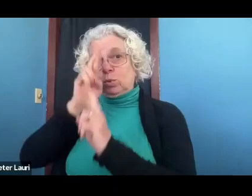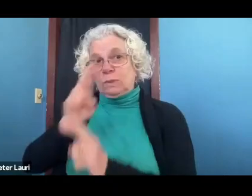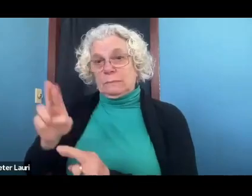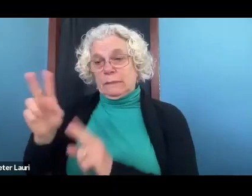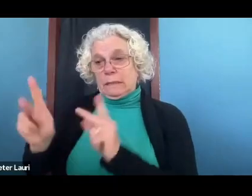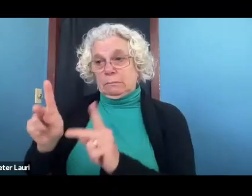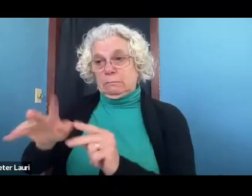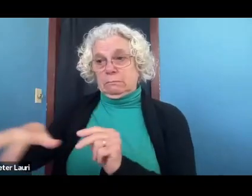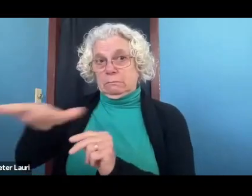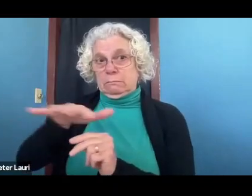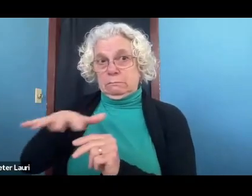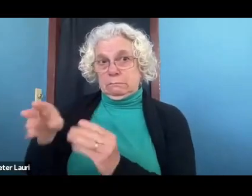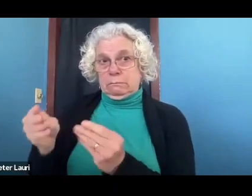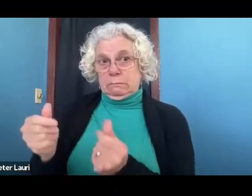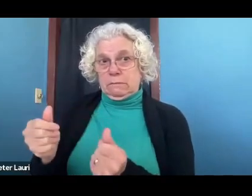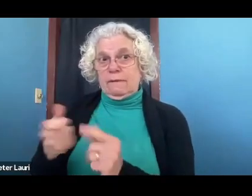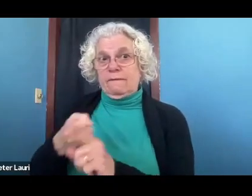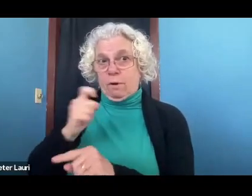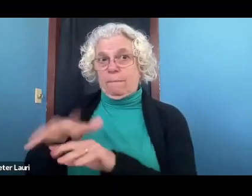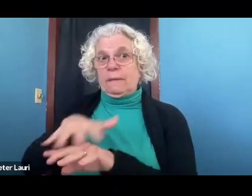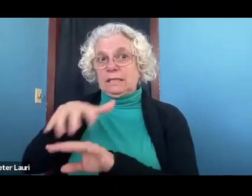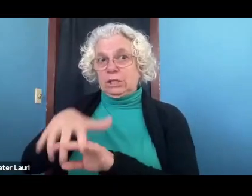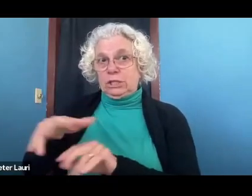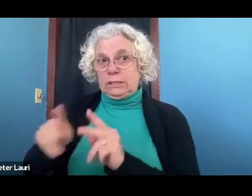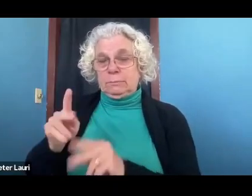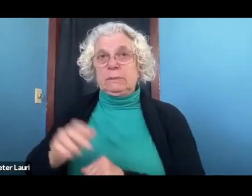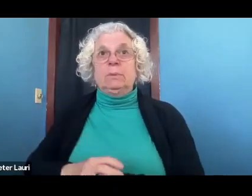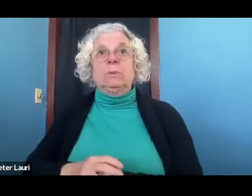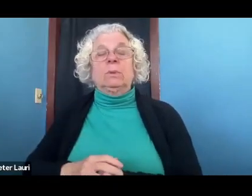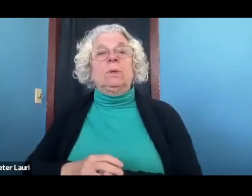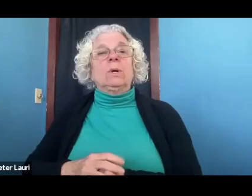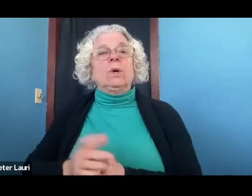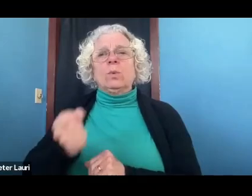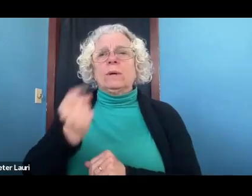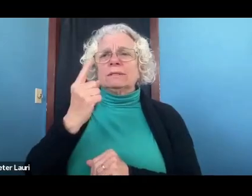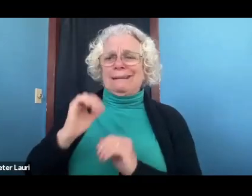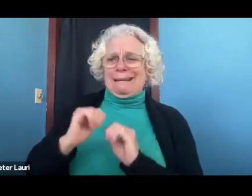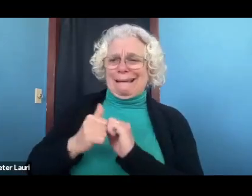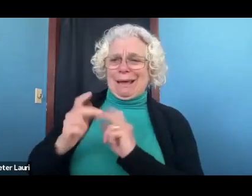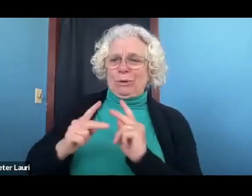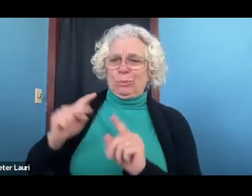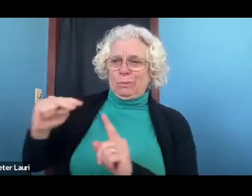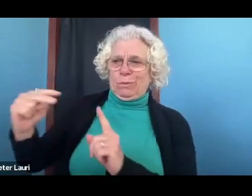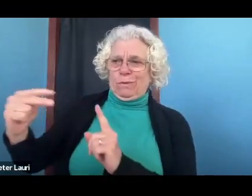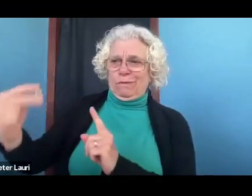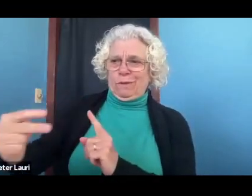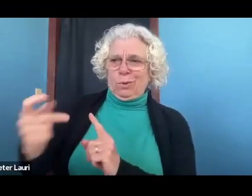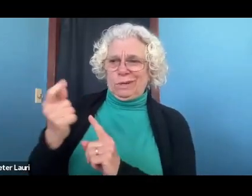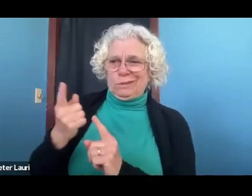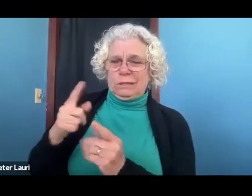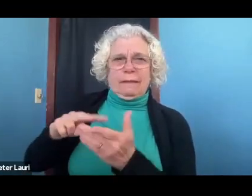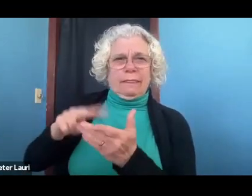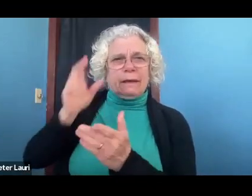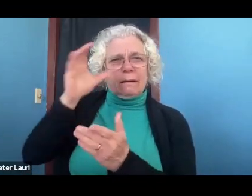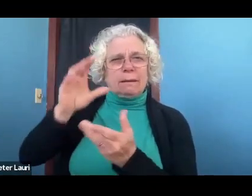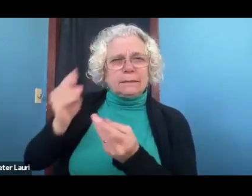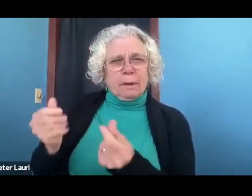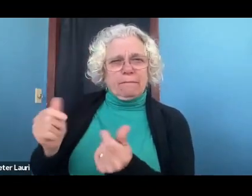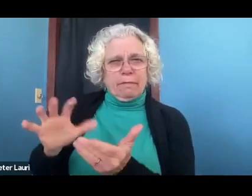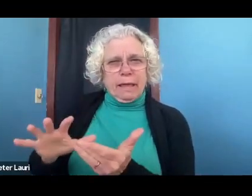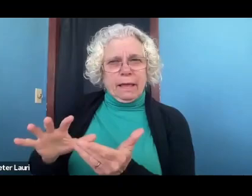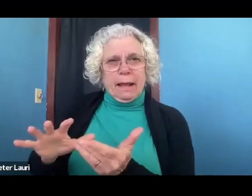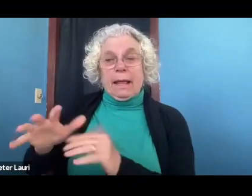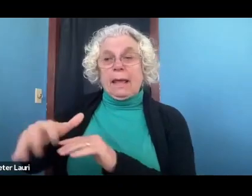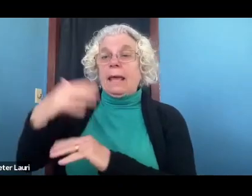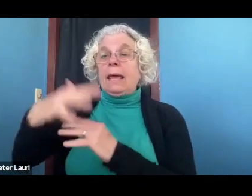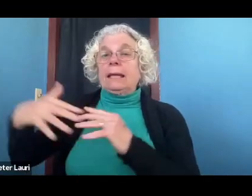people. We strive to deepen our understanding of the multiple ways in which people see and understand land, and acknowledge the Indigenous